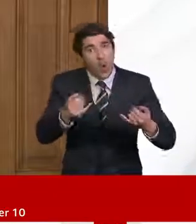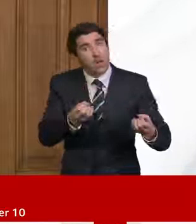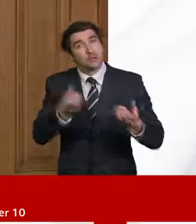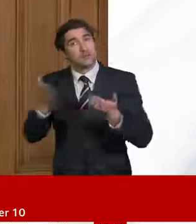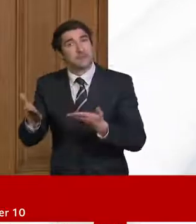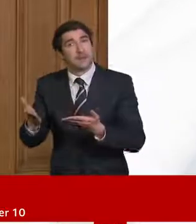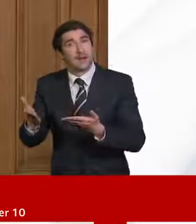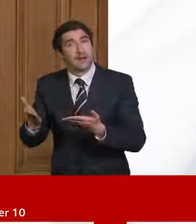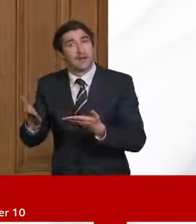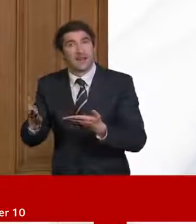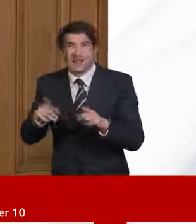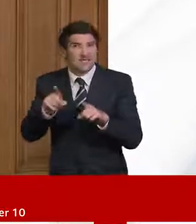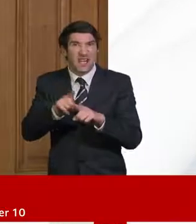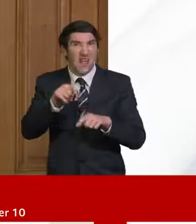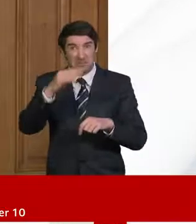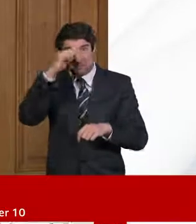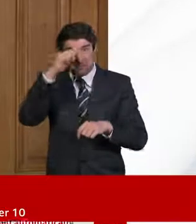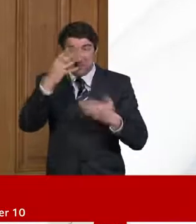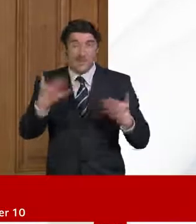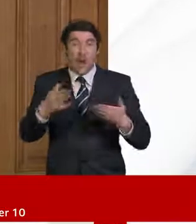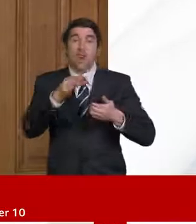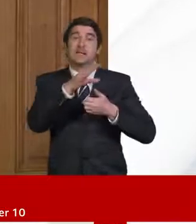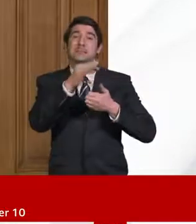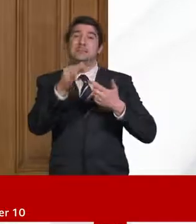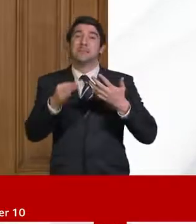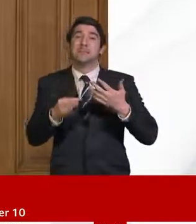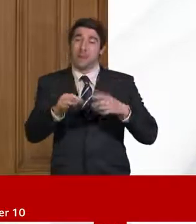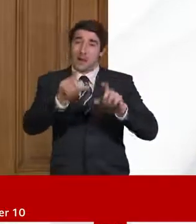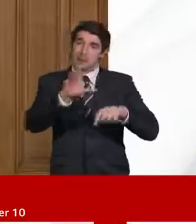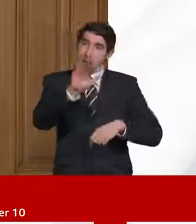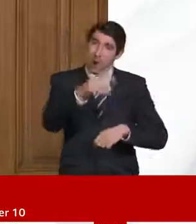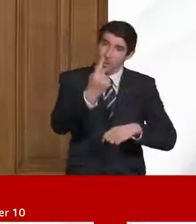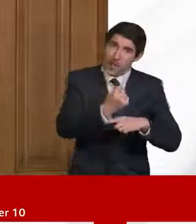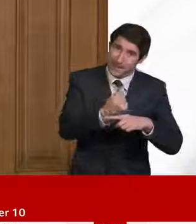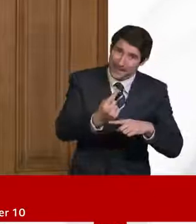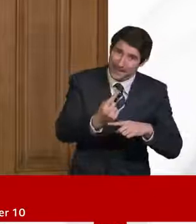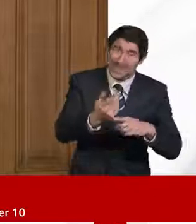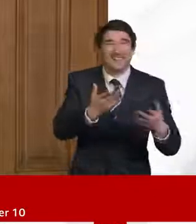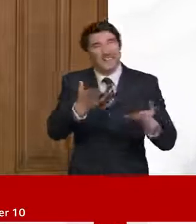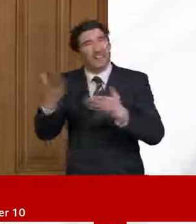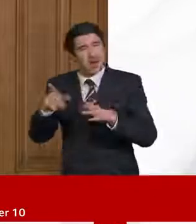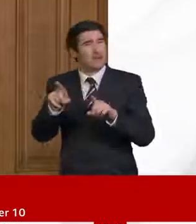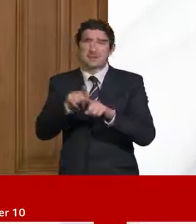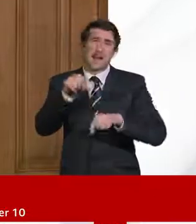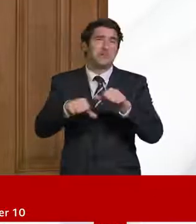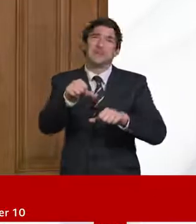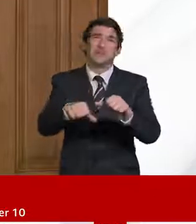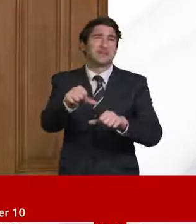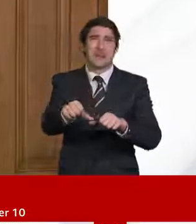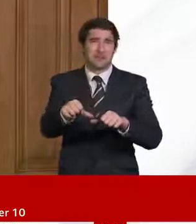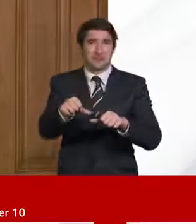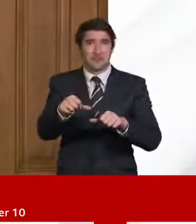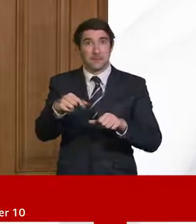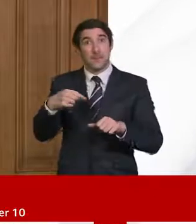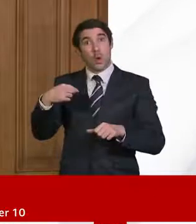referred to in an earlier question around a postal test, which we are trying to ensure is a robust test to